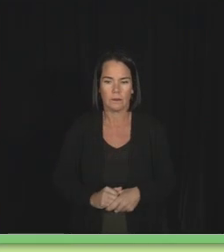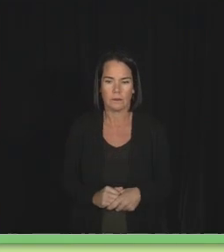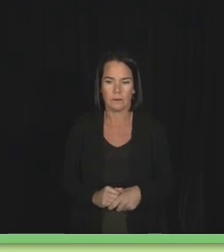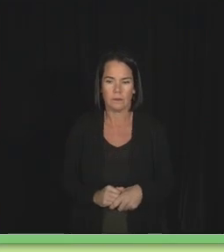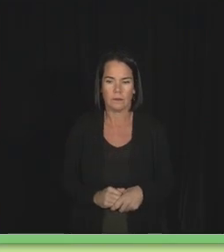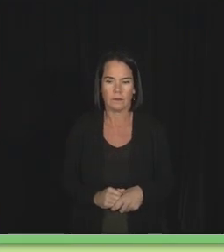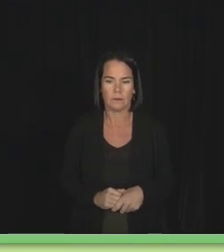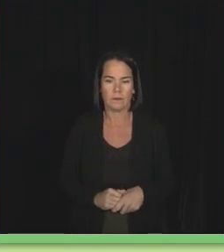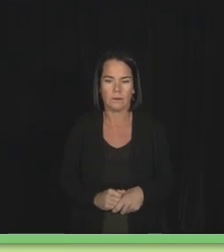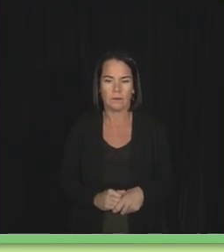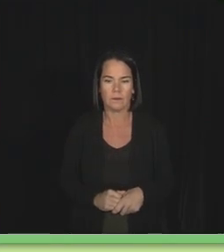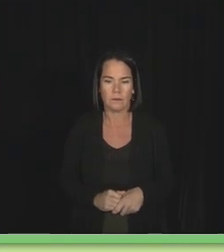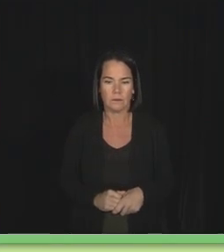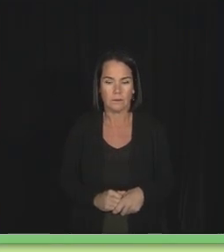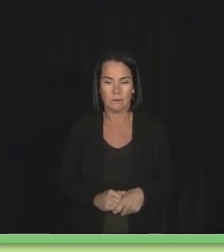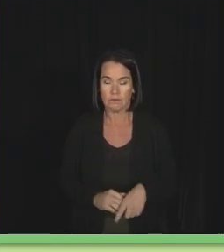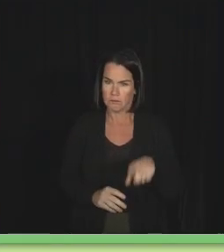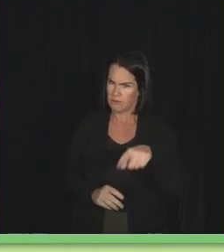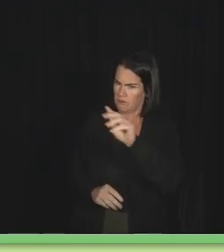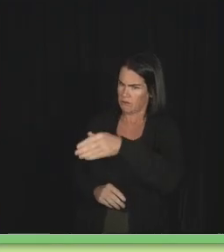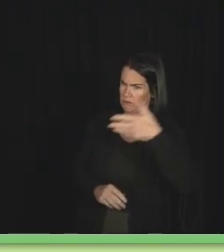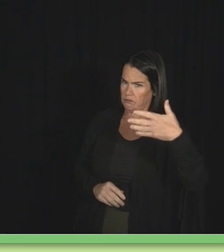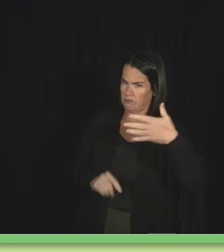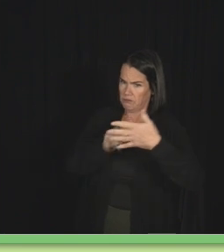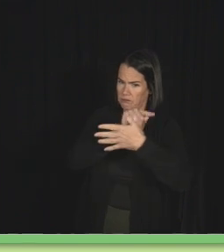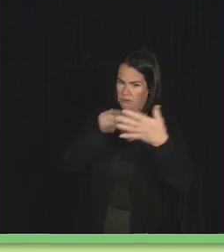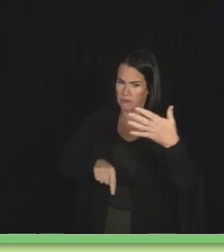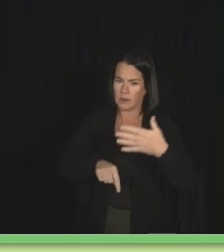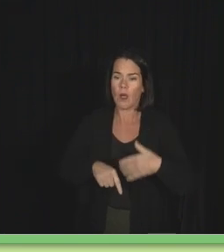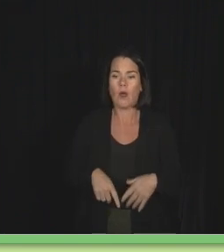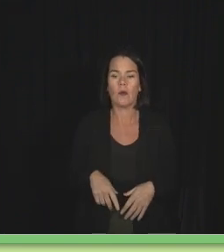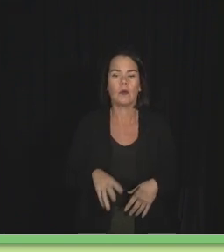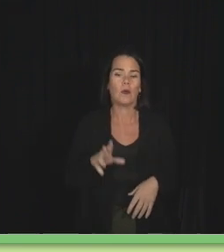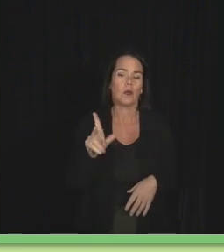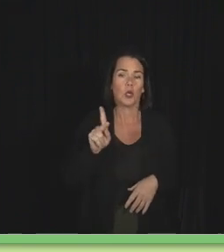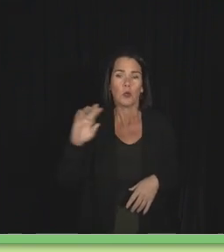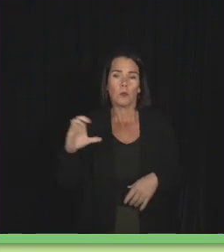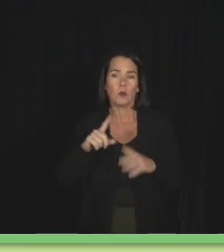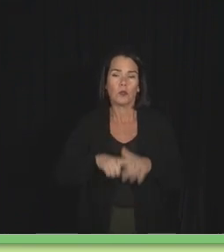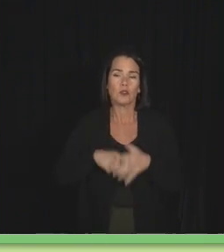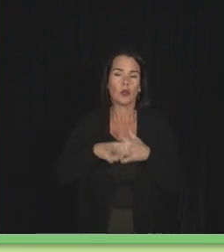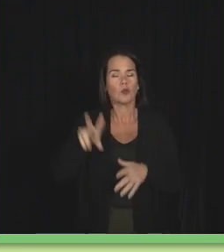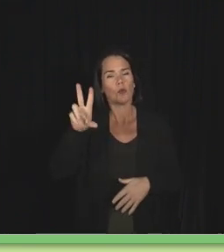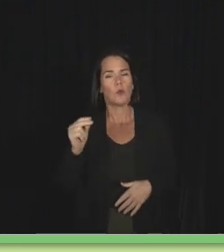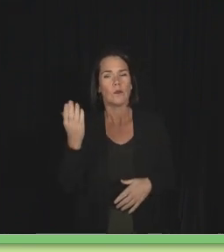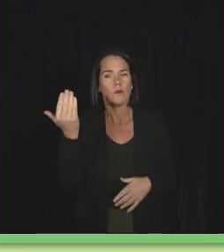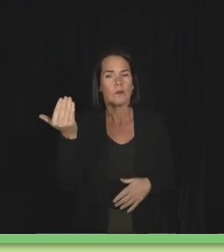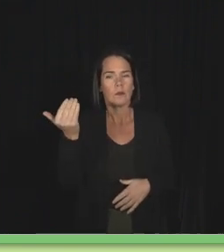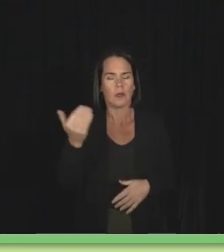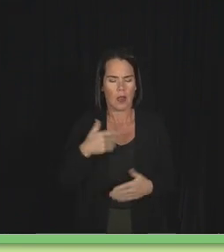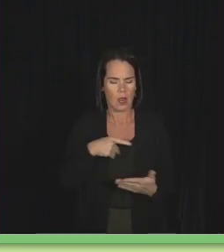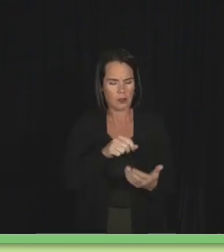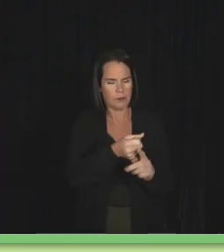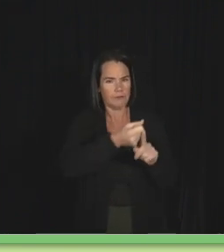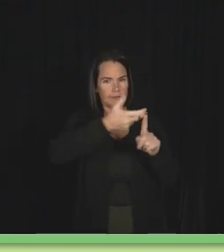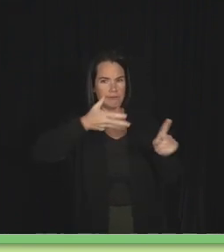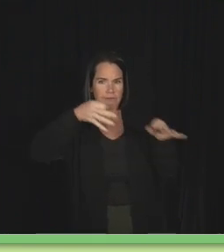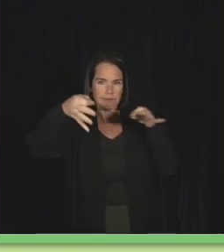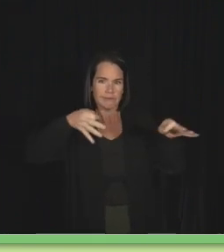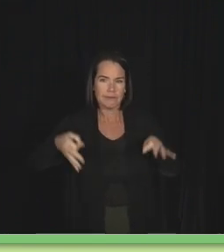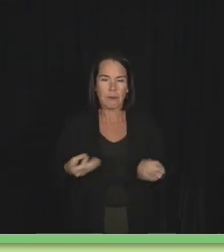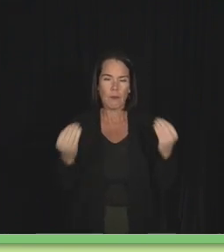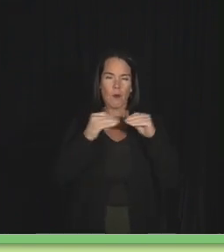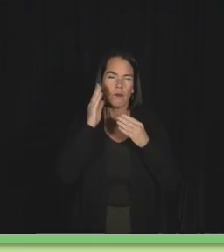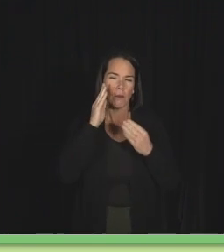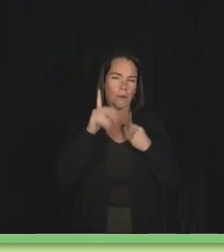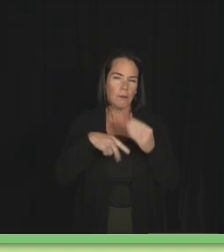And after a moment, it returns me that KubeCon started in 2015 and tell me more information about KubeCon.